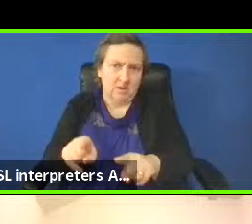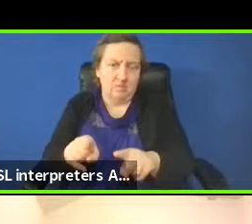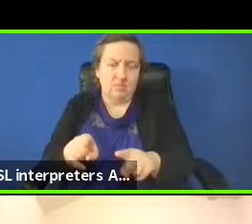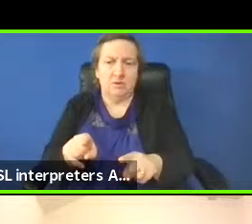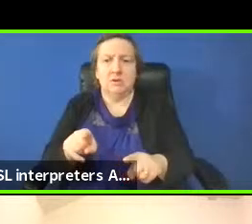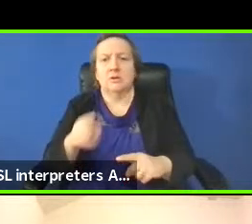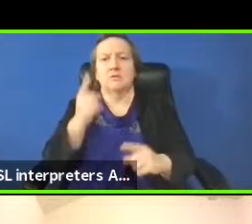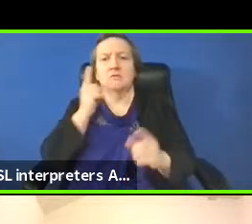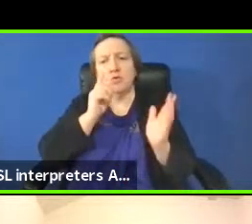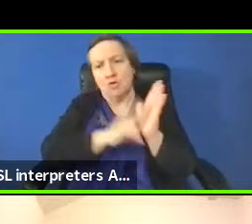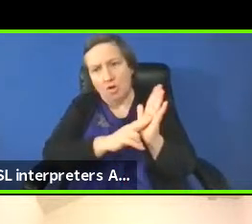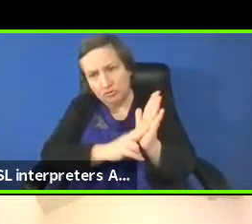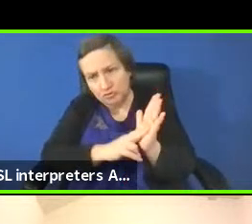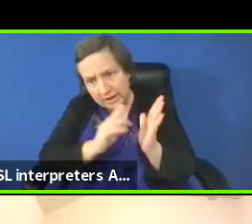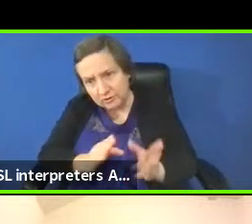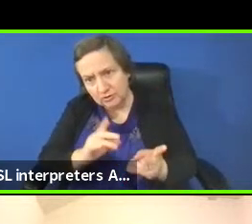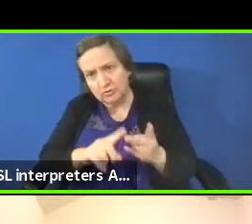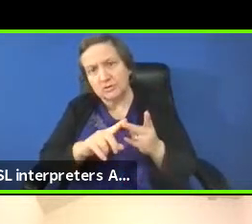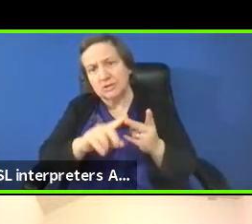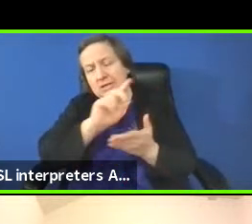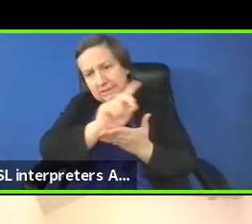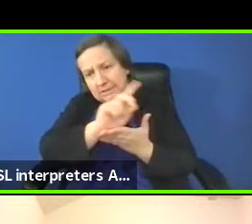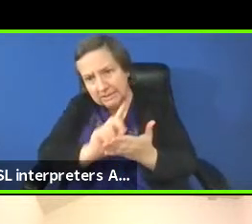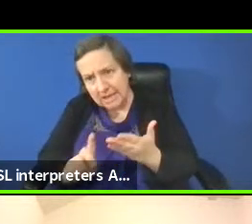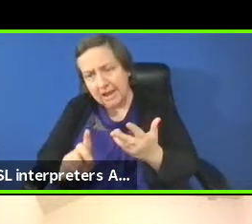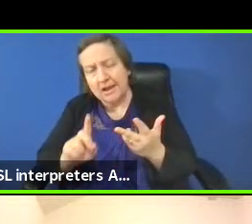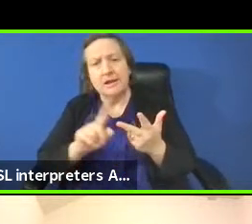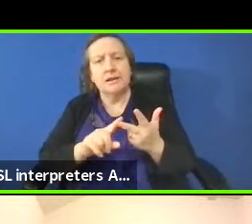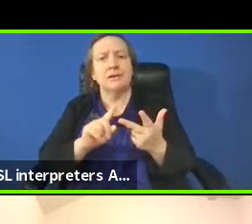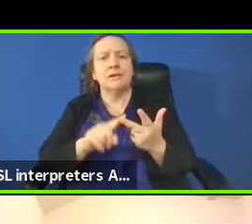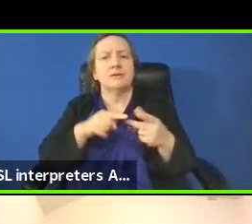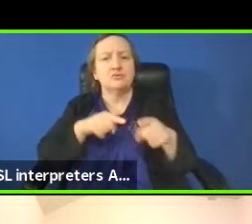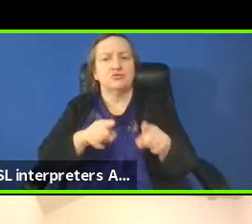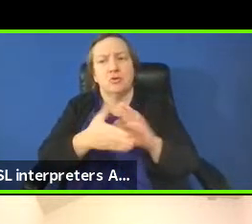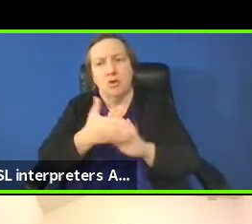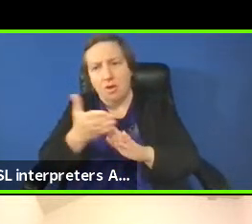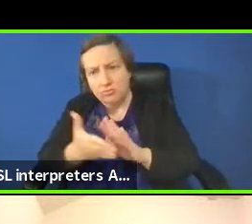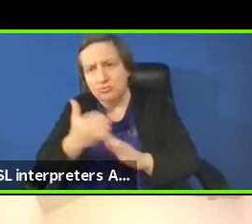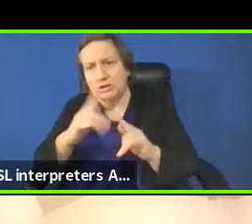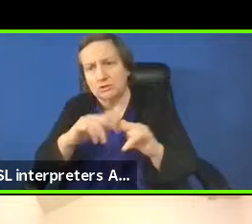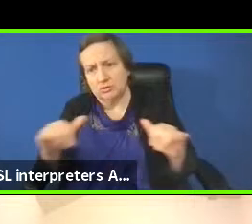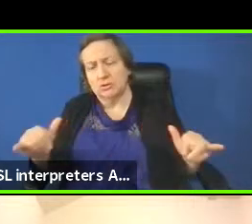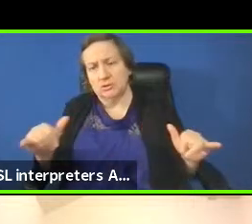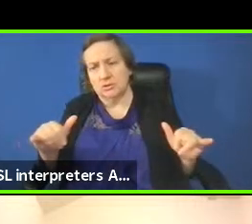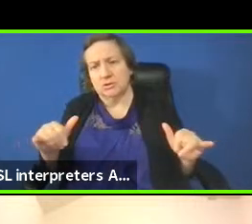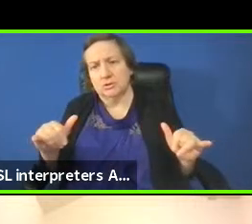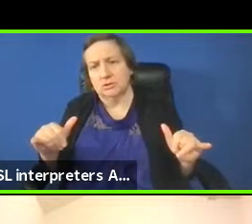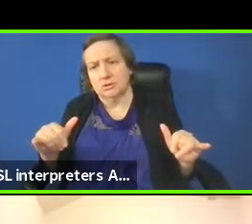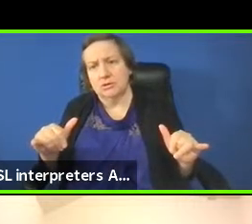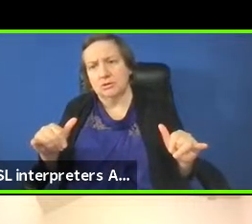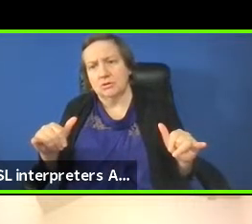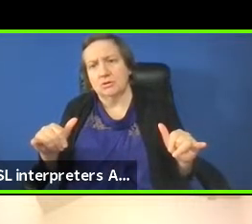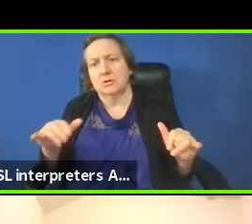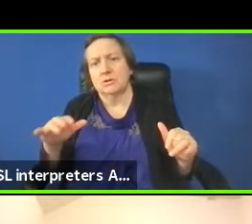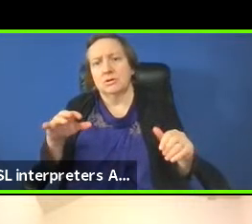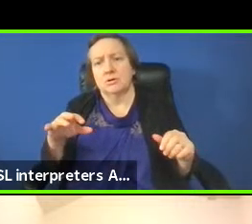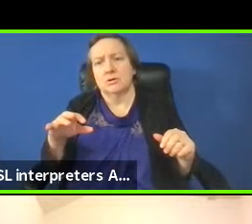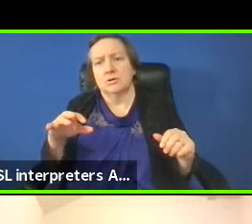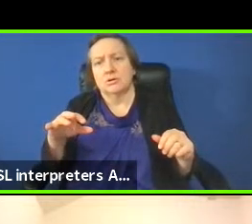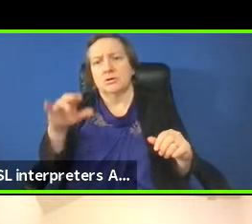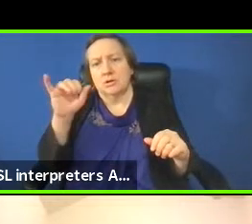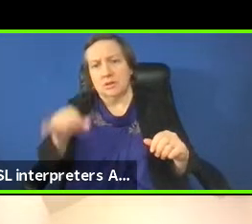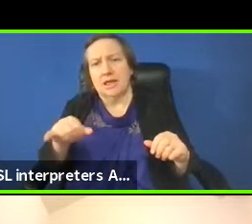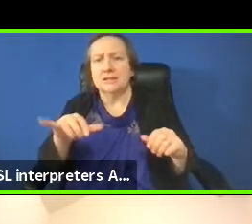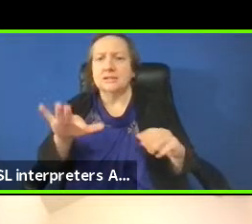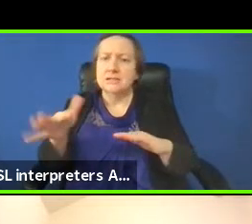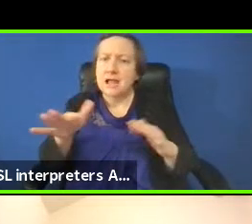on contractors in design during operations. So it's